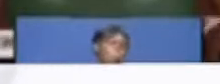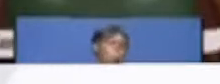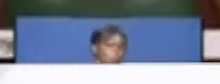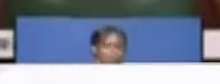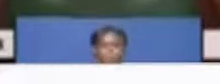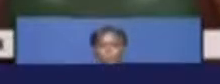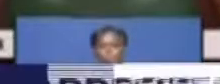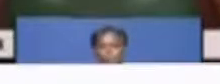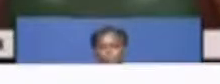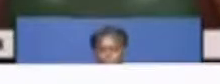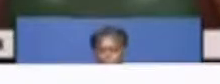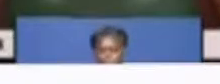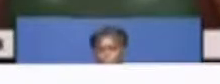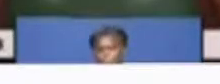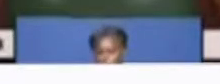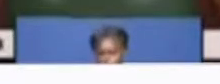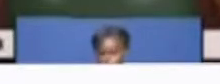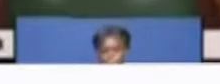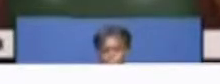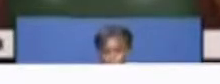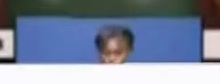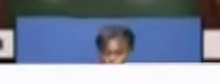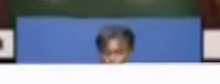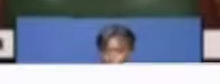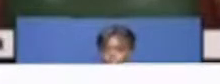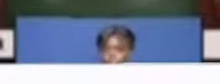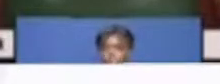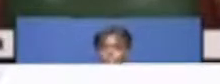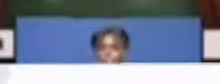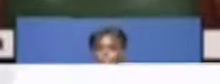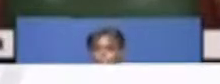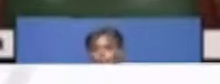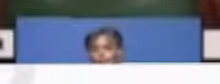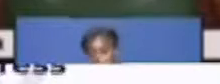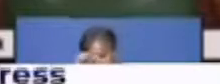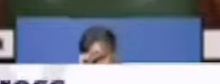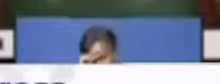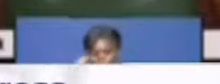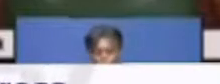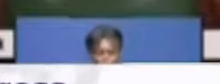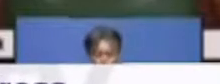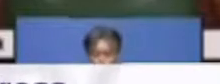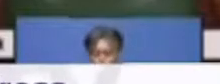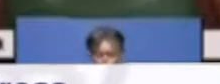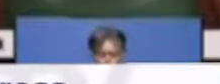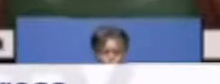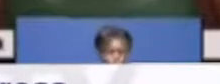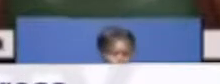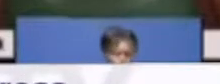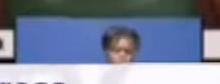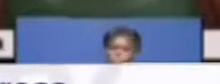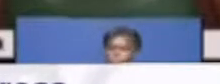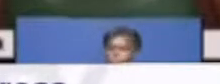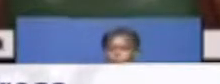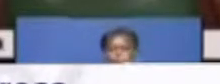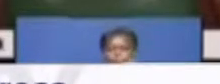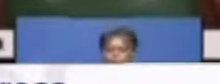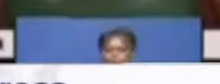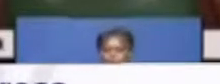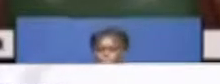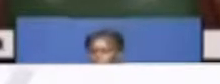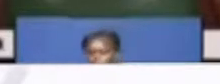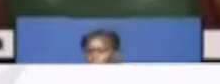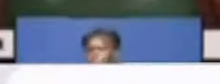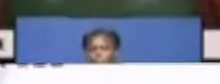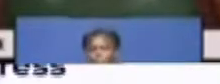portions. Mr. Speaker, the government will continue to support all vulnerable households and will endeavor to